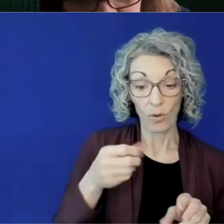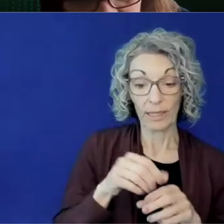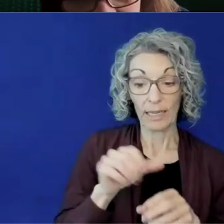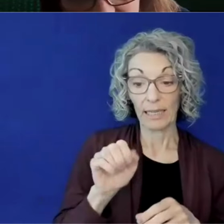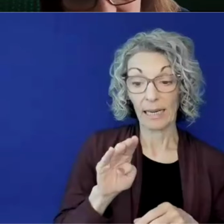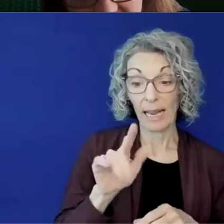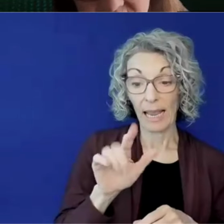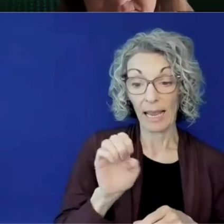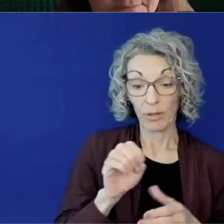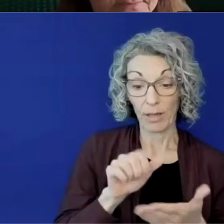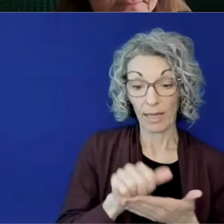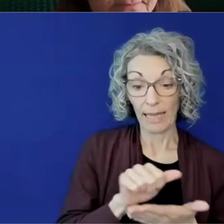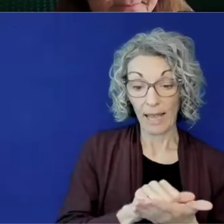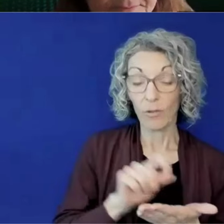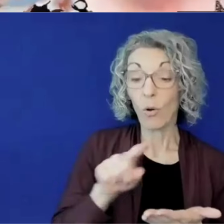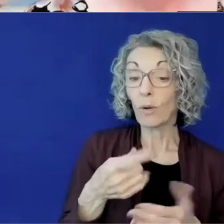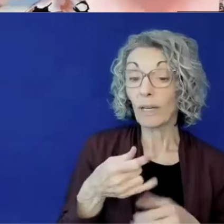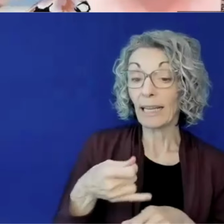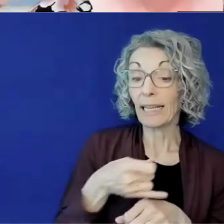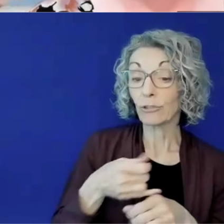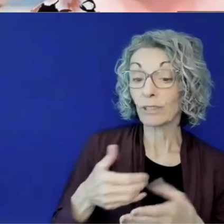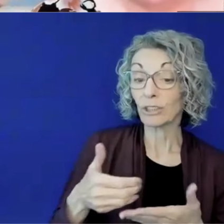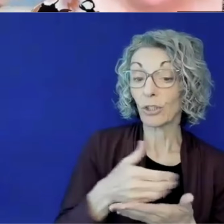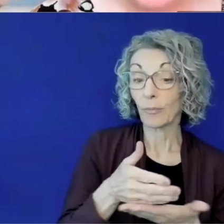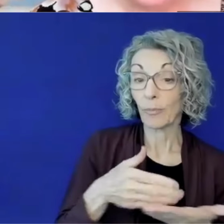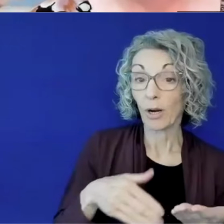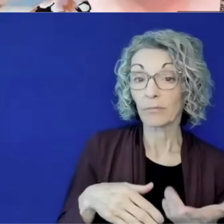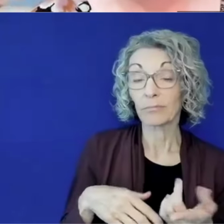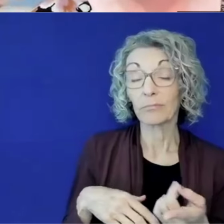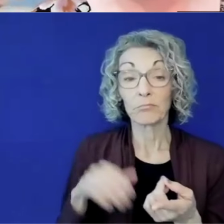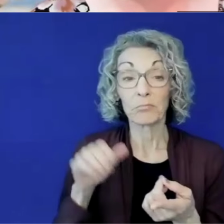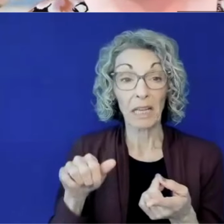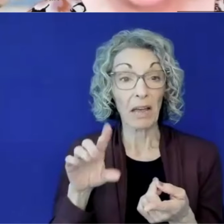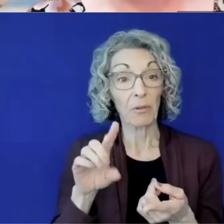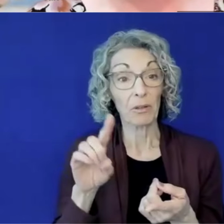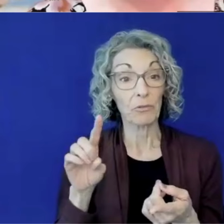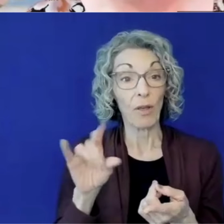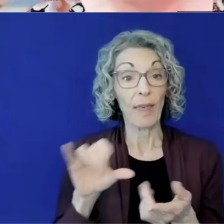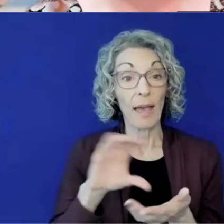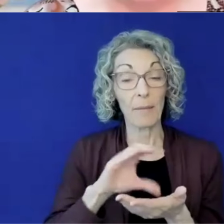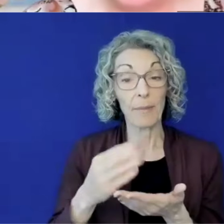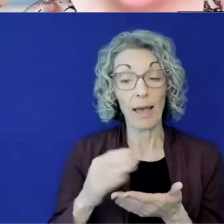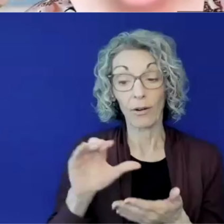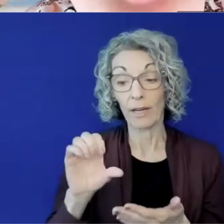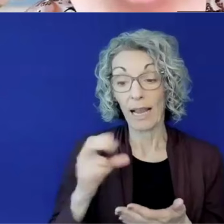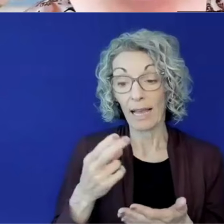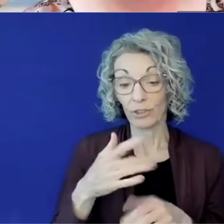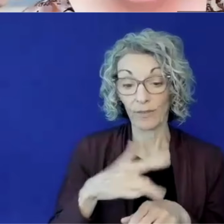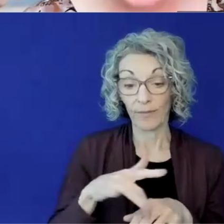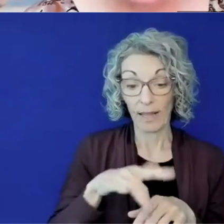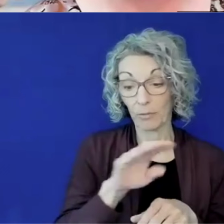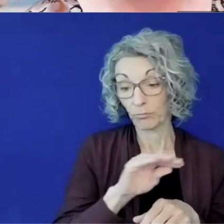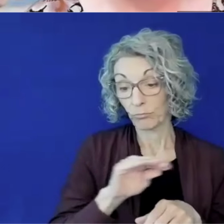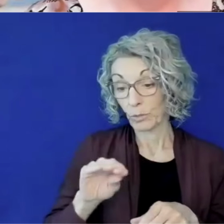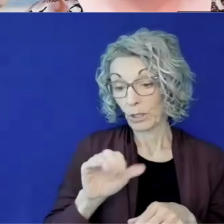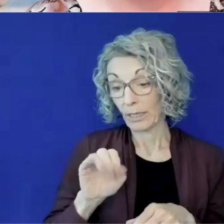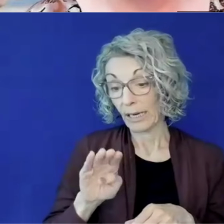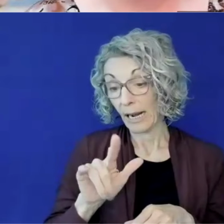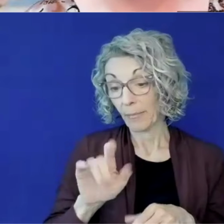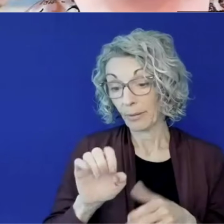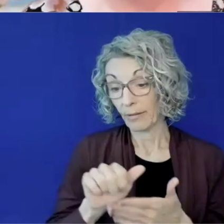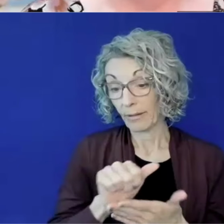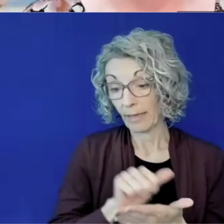earned portion. I mean, you could withdraw that amount that is cash available and put it into your ABLE account,